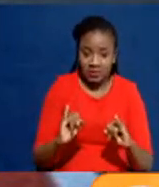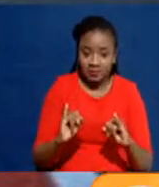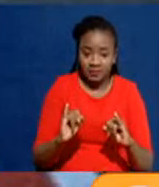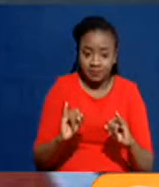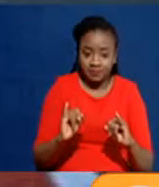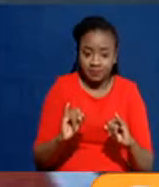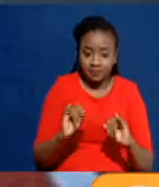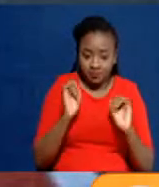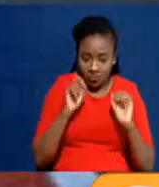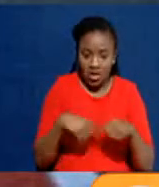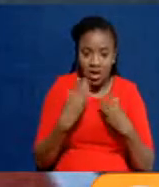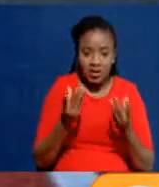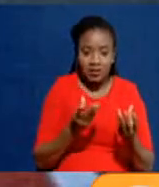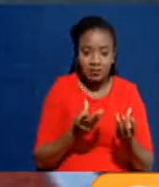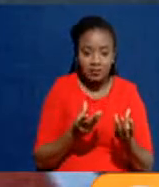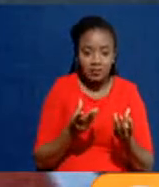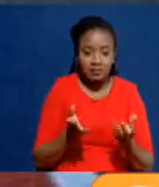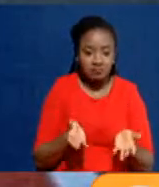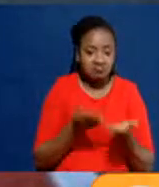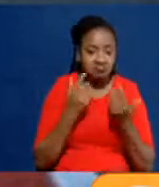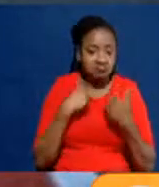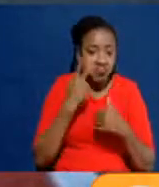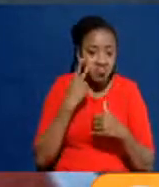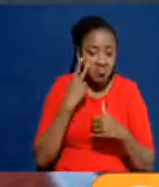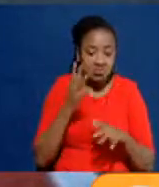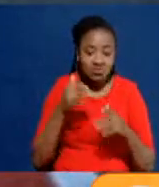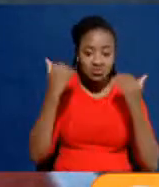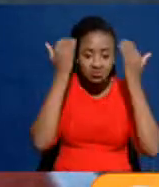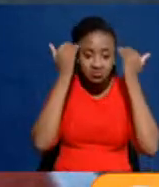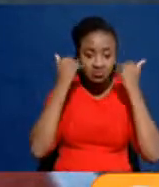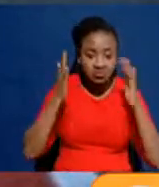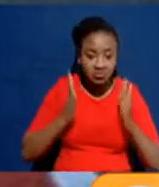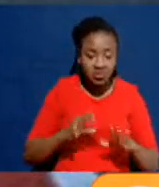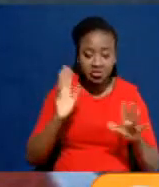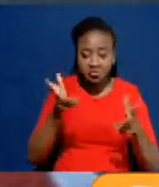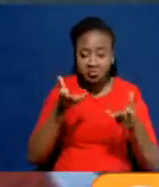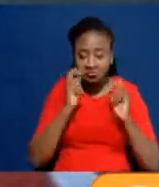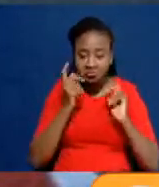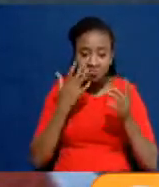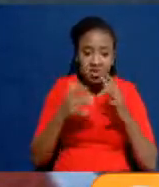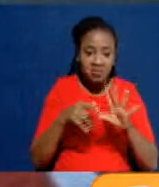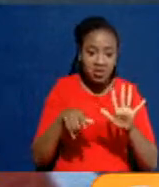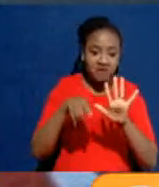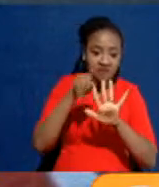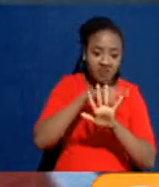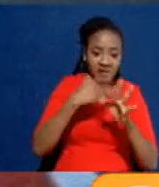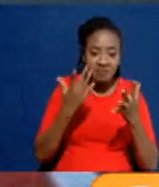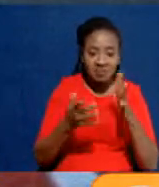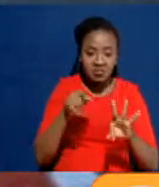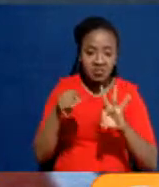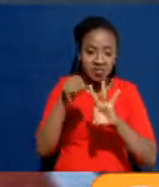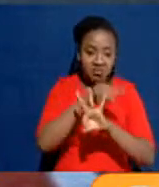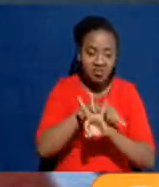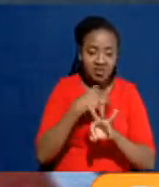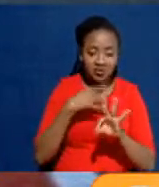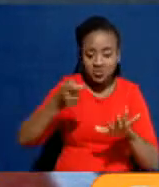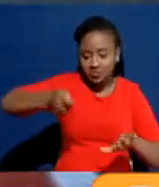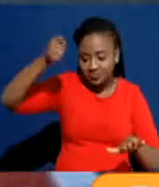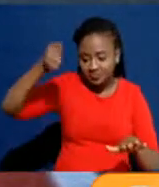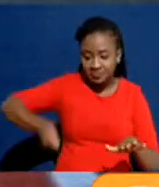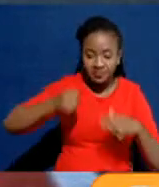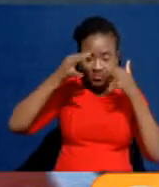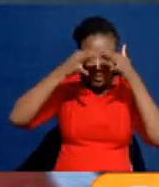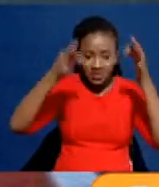It doesn't hurt. There'll be a judge to listen, maybe a bench of three, a bench of five, and there'll be a decision. And which and, I guess you